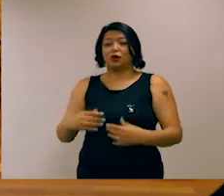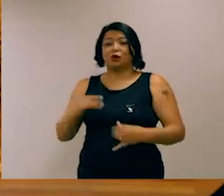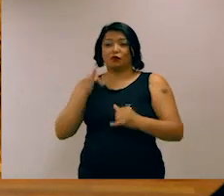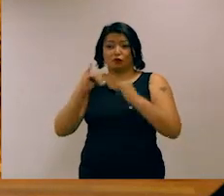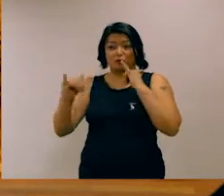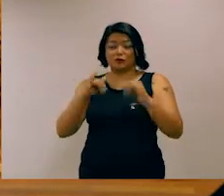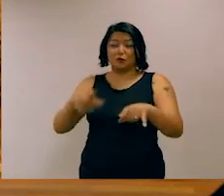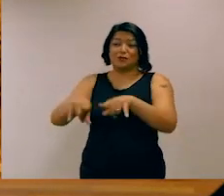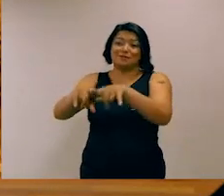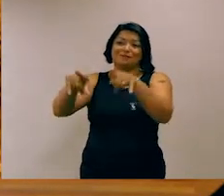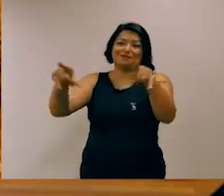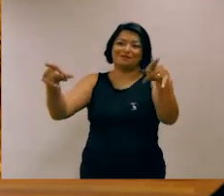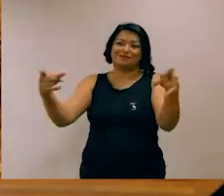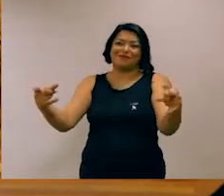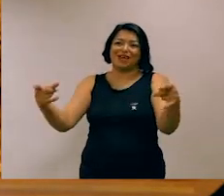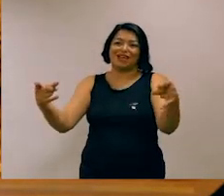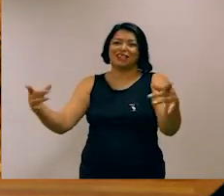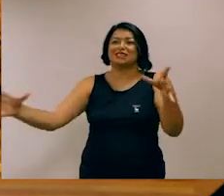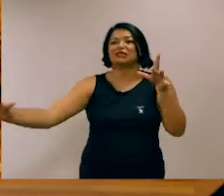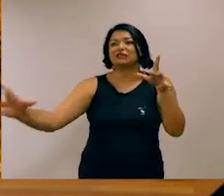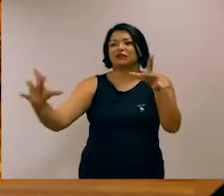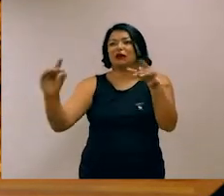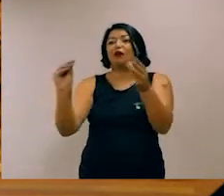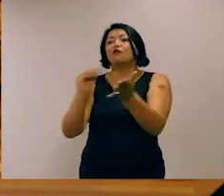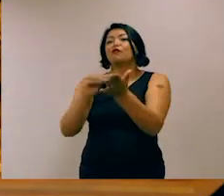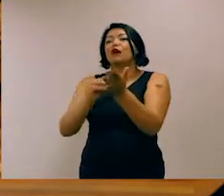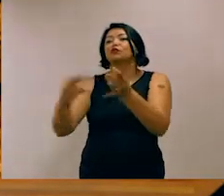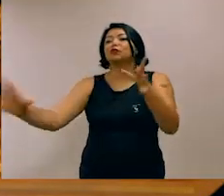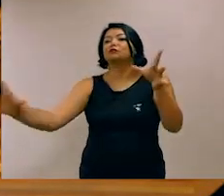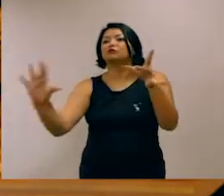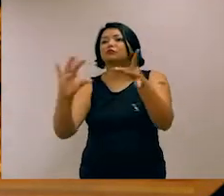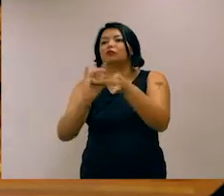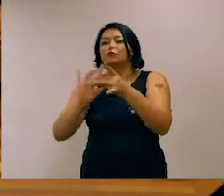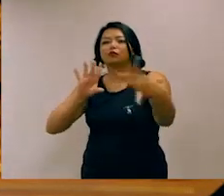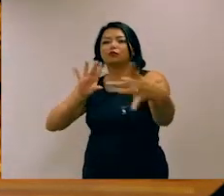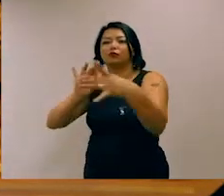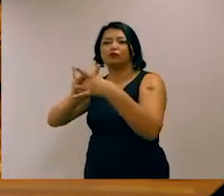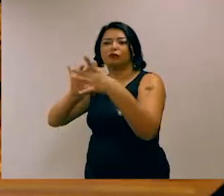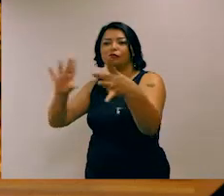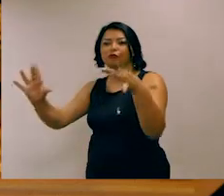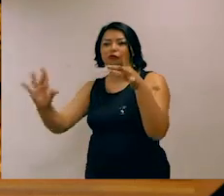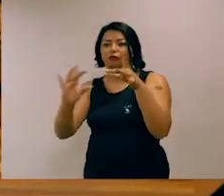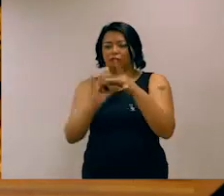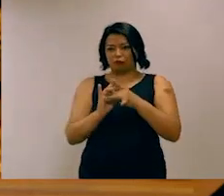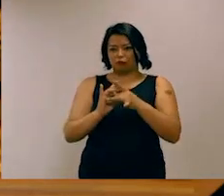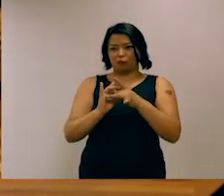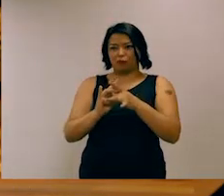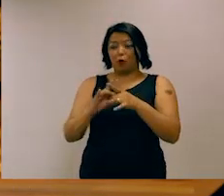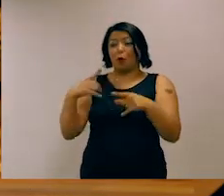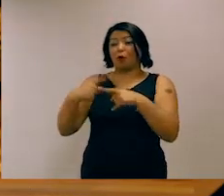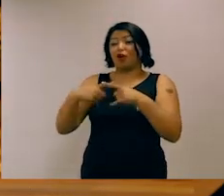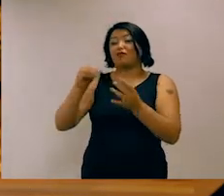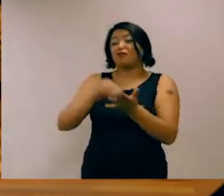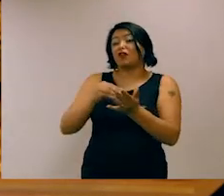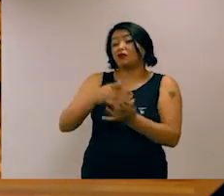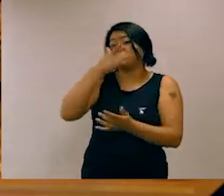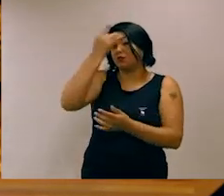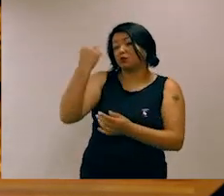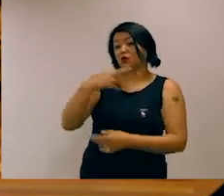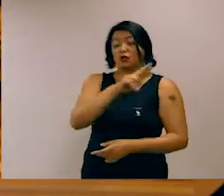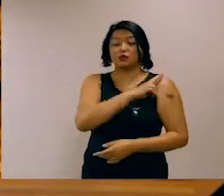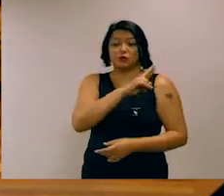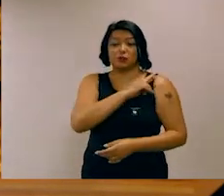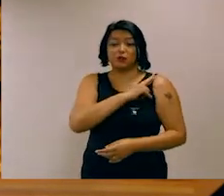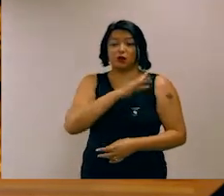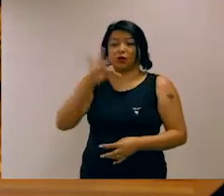not enough IT persons and data architects in the governments. So this communication, it's really important. It